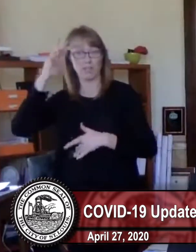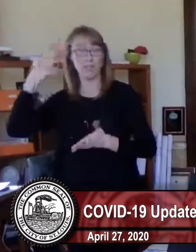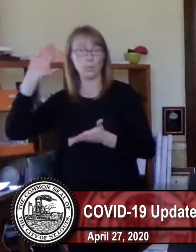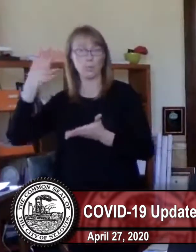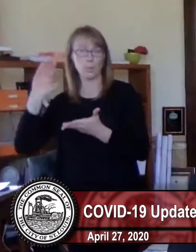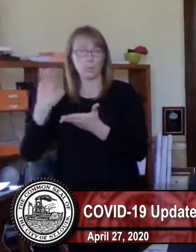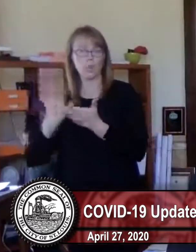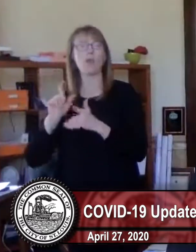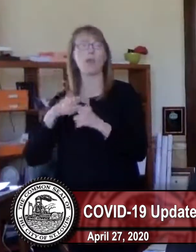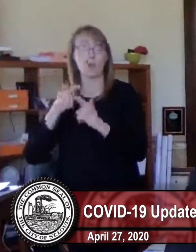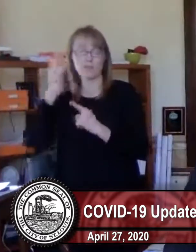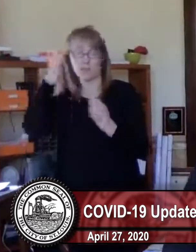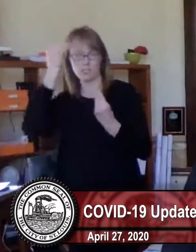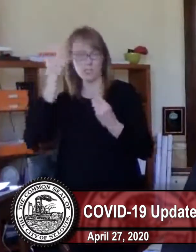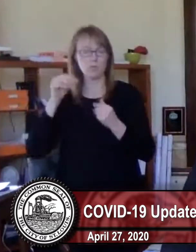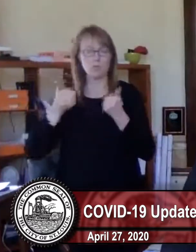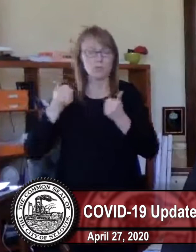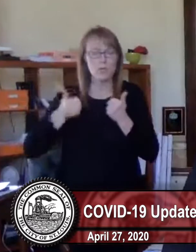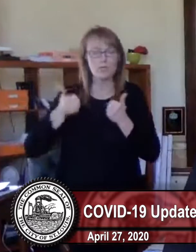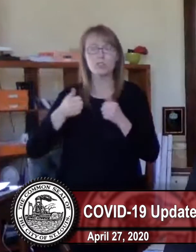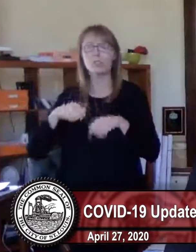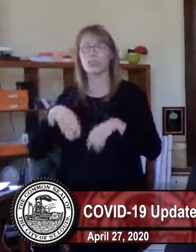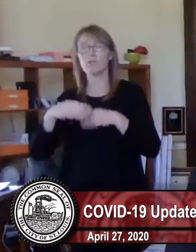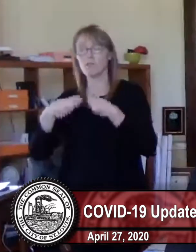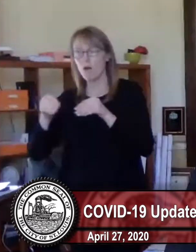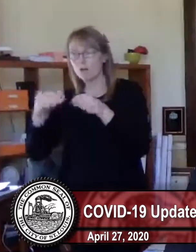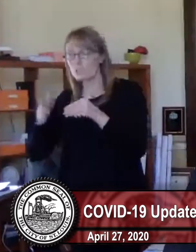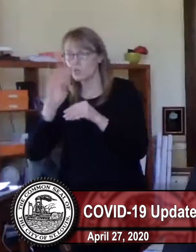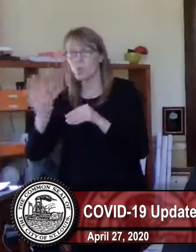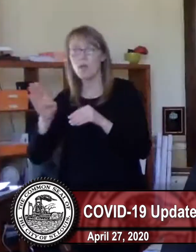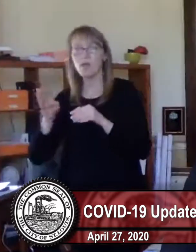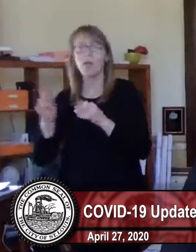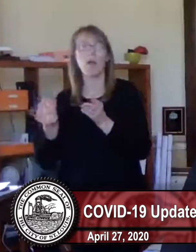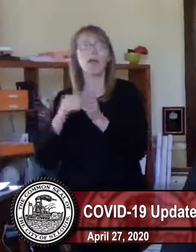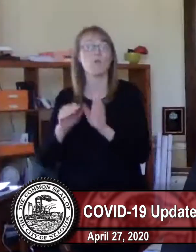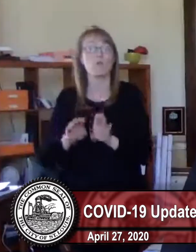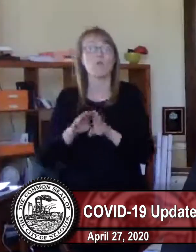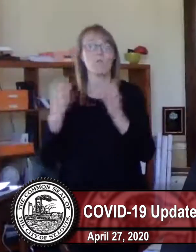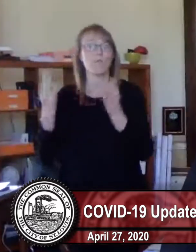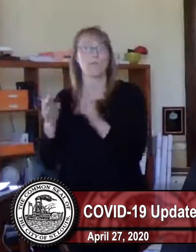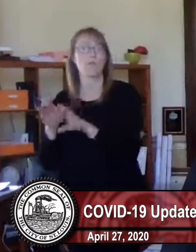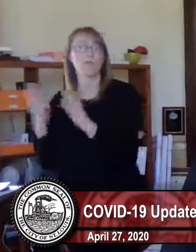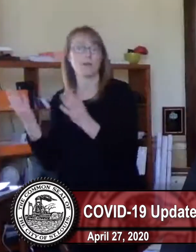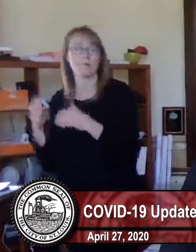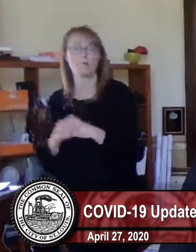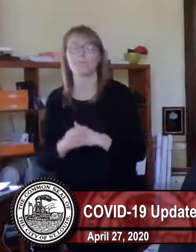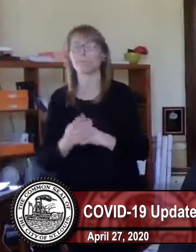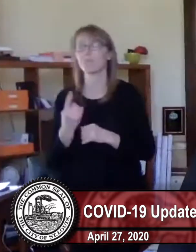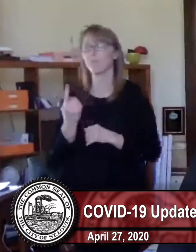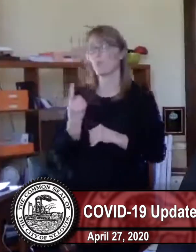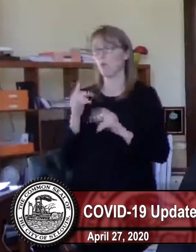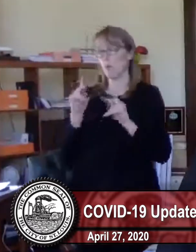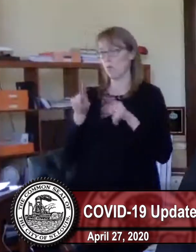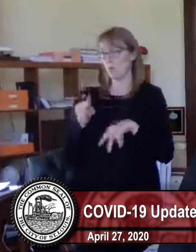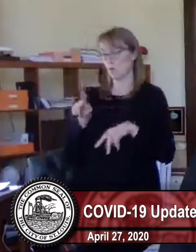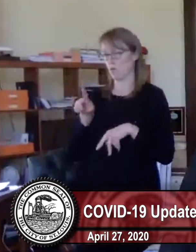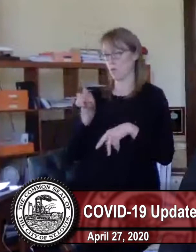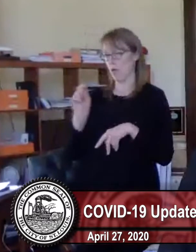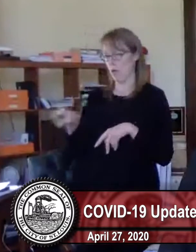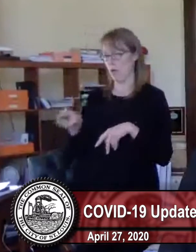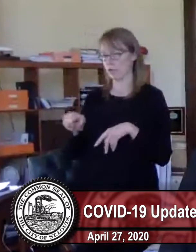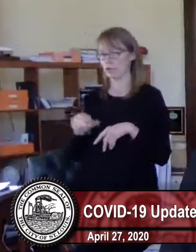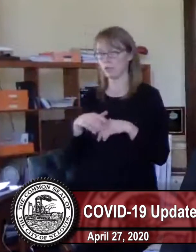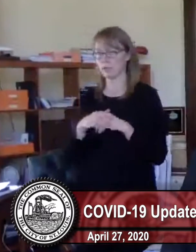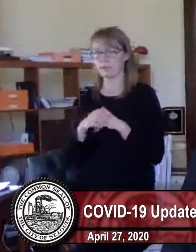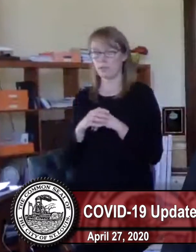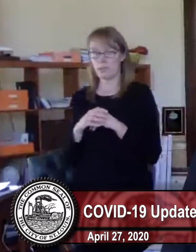to people who have struggled to pay rent? We have another, first of the month coming right around the corner. So we